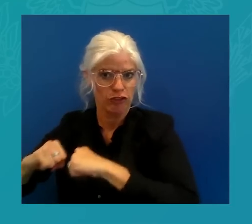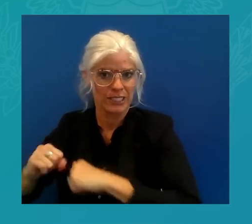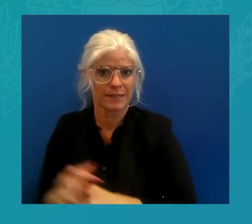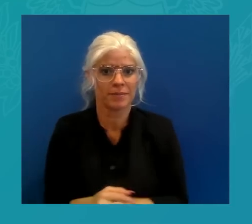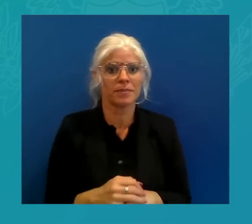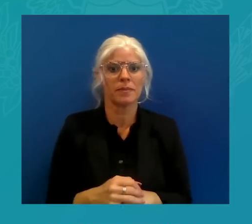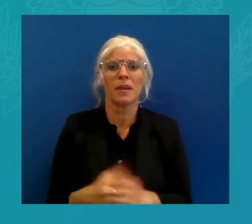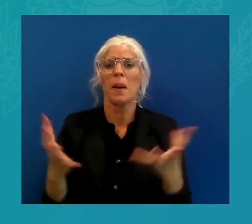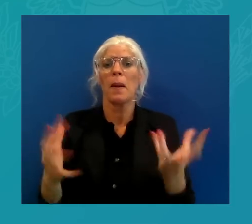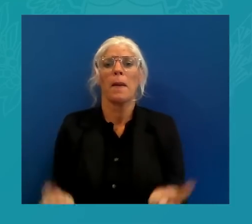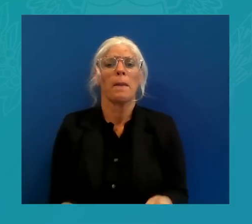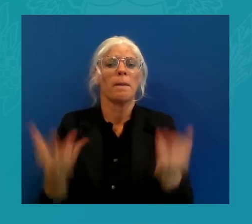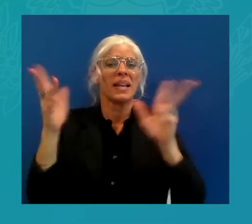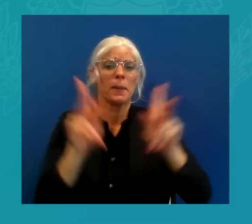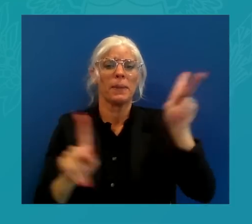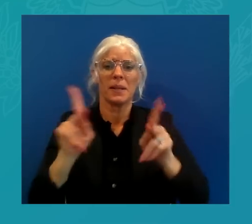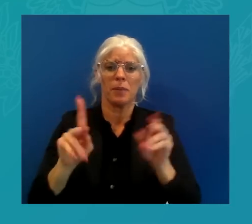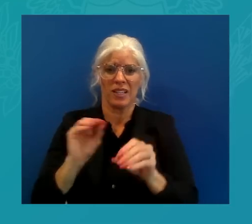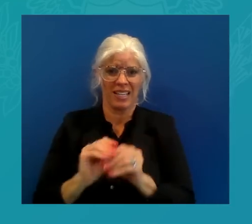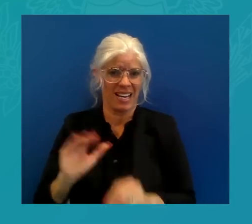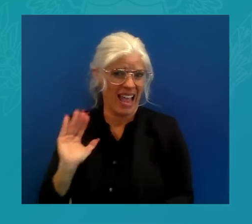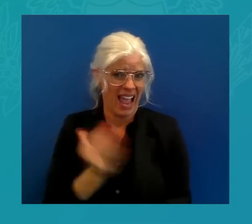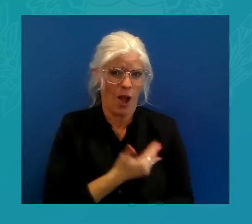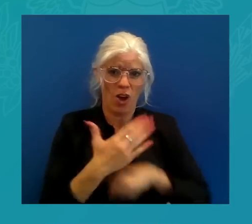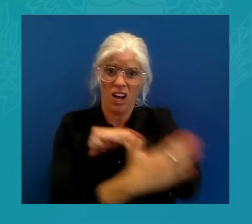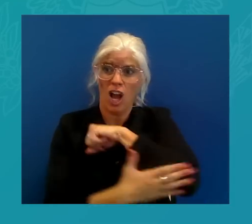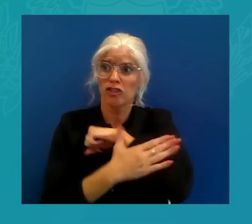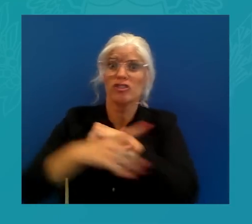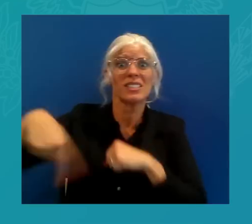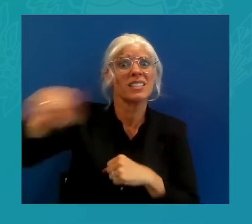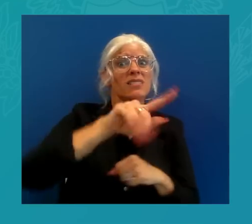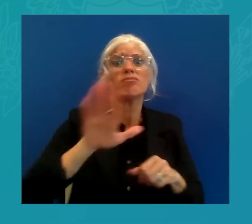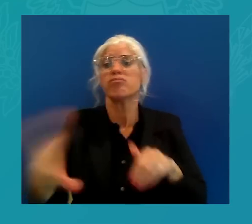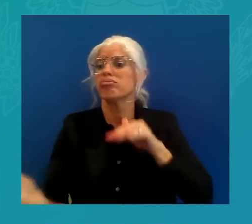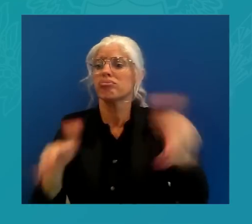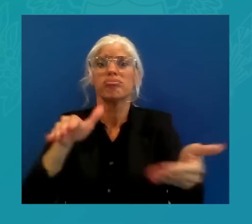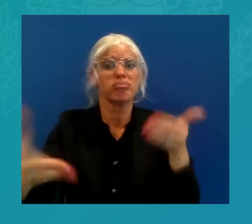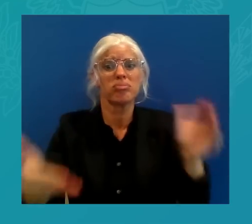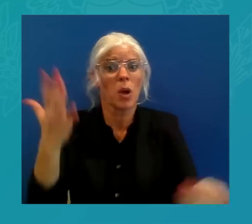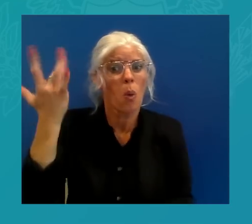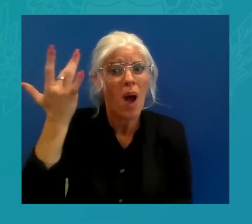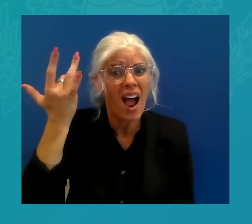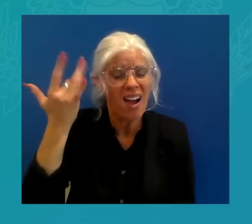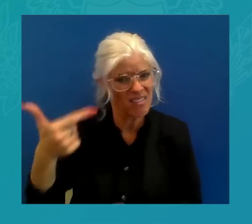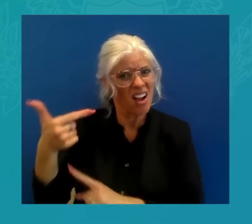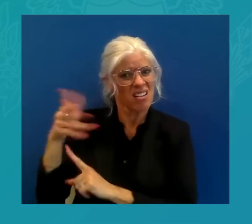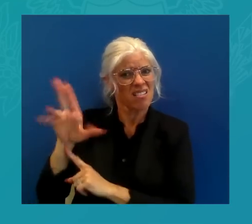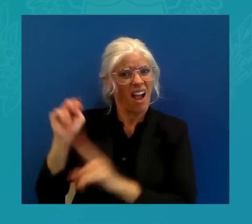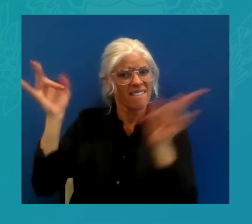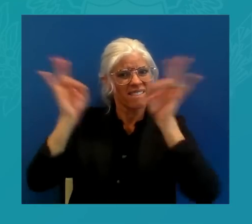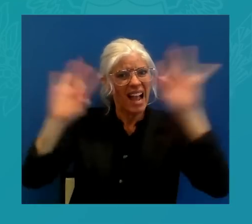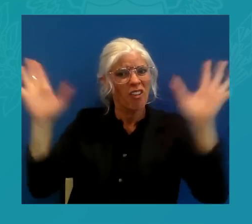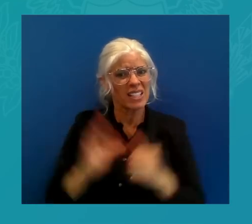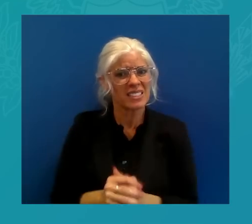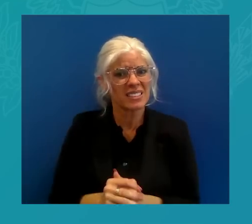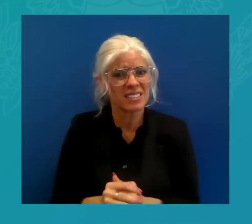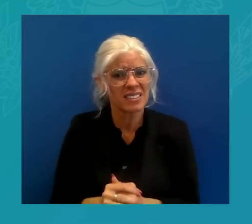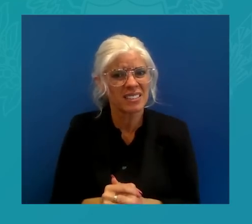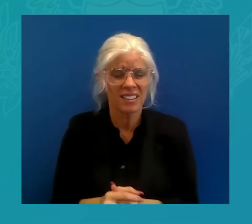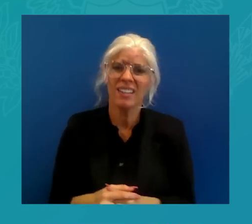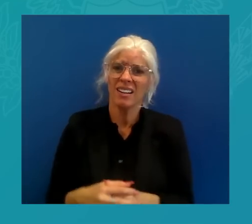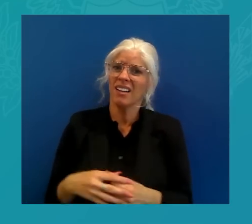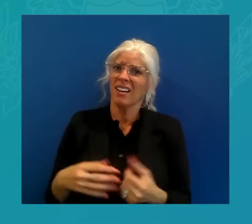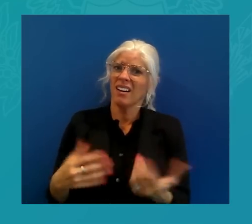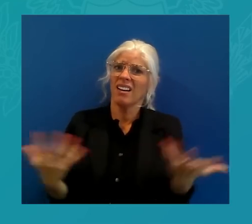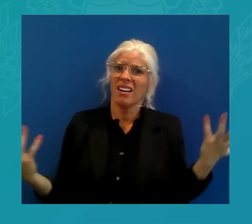many people in all of our countries are dying from gun violence. I will reiterate that our administration is committed